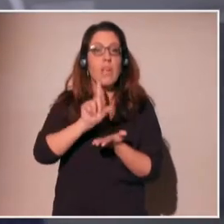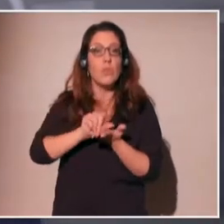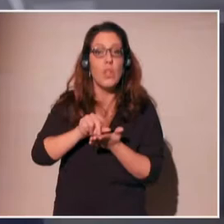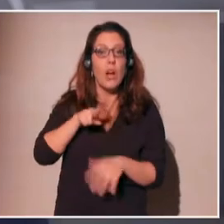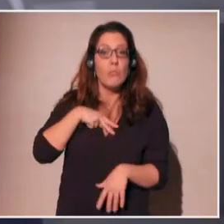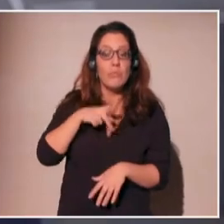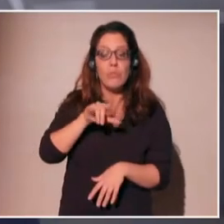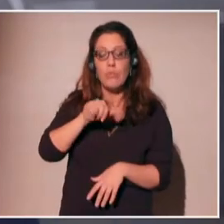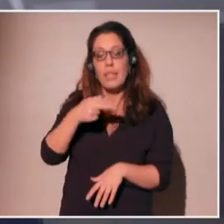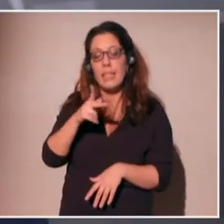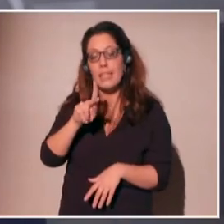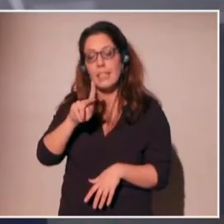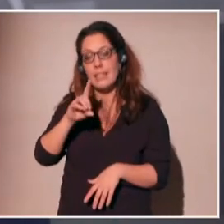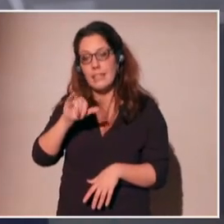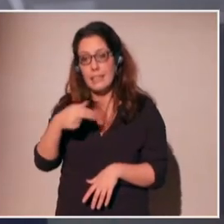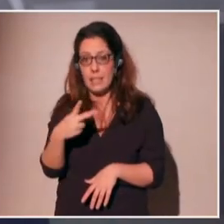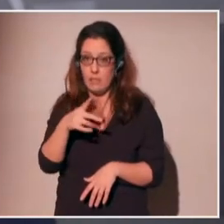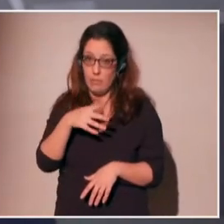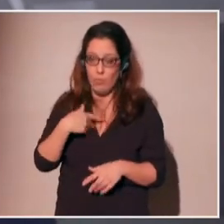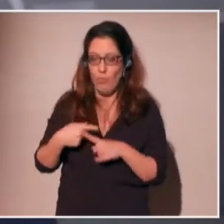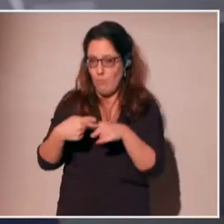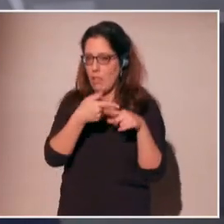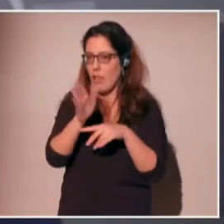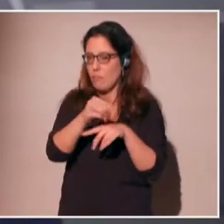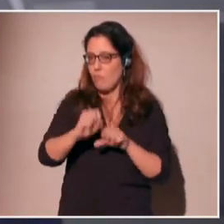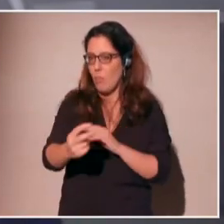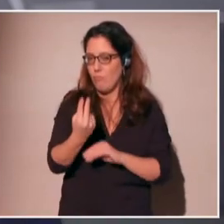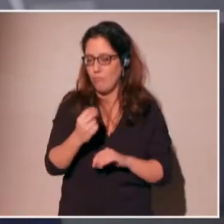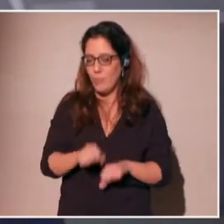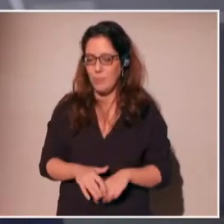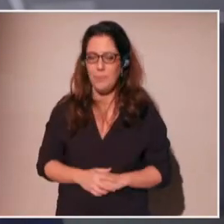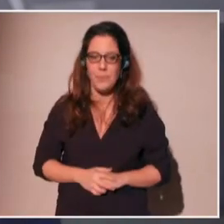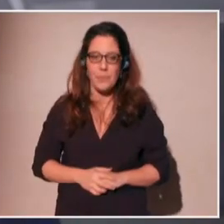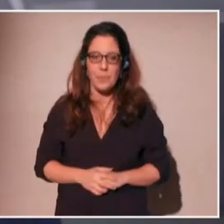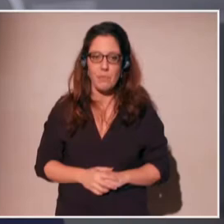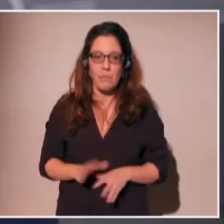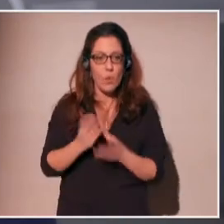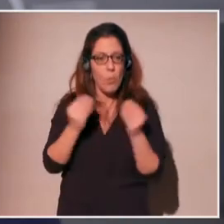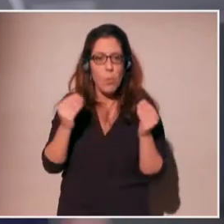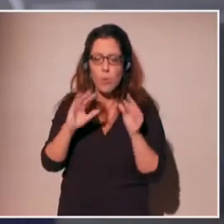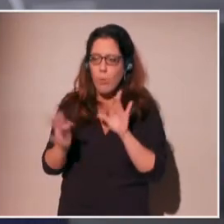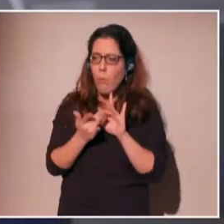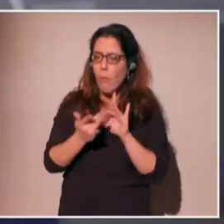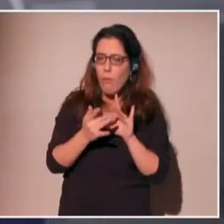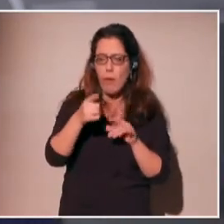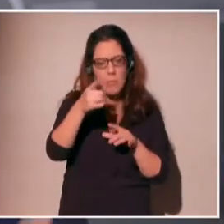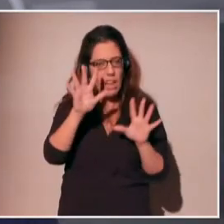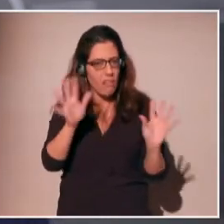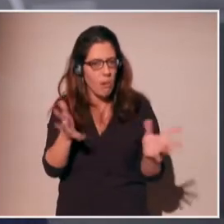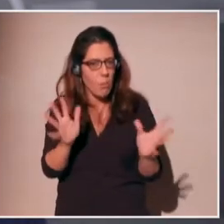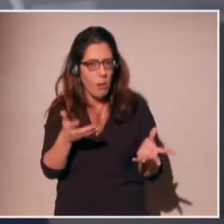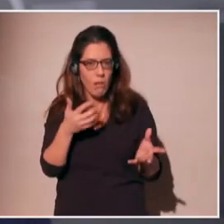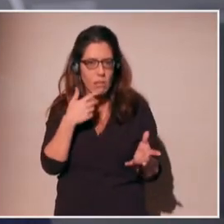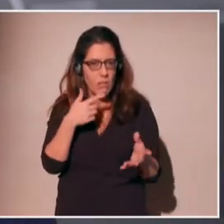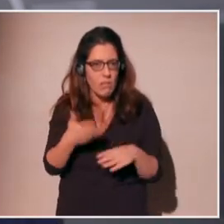Many people came back to me and said, Greg, how are you doing? How many people in your team are working with you to do your research?